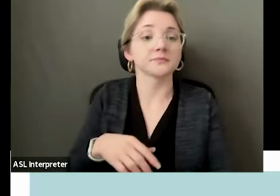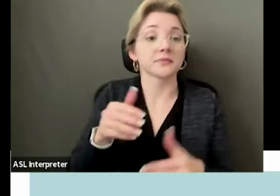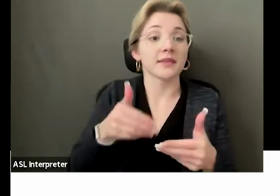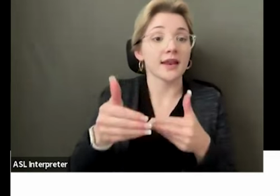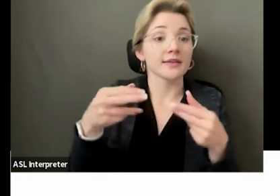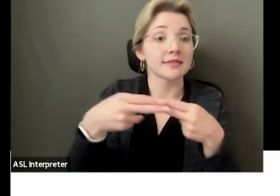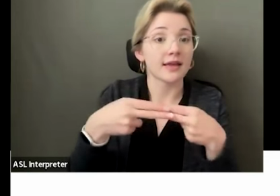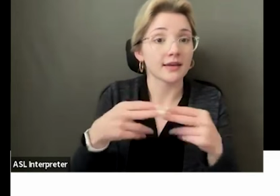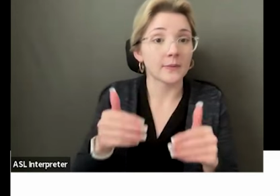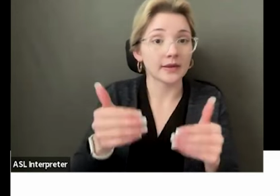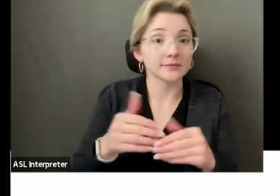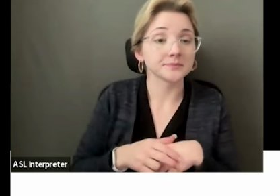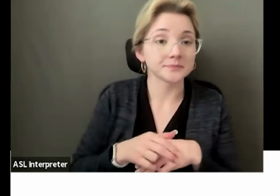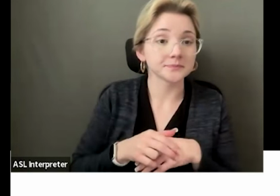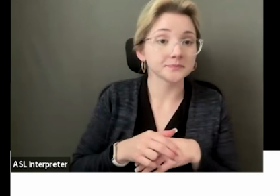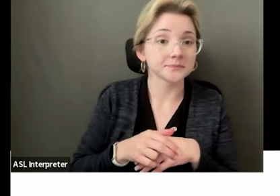me.